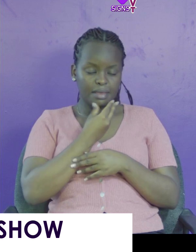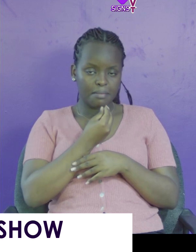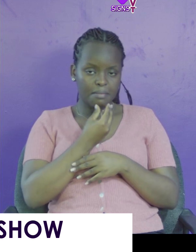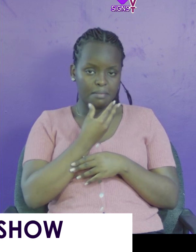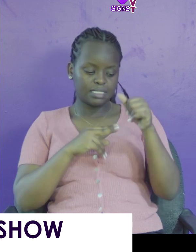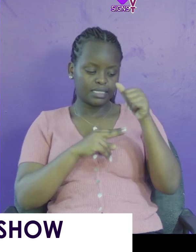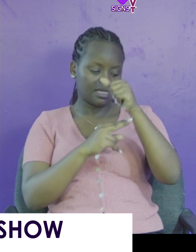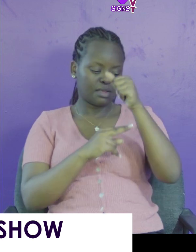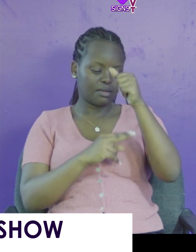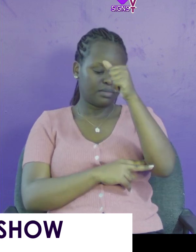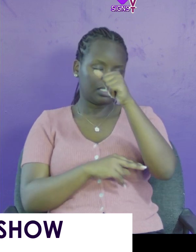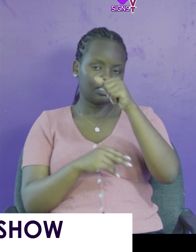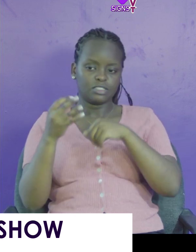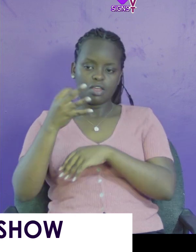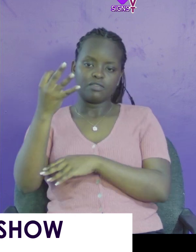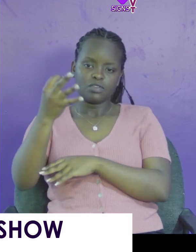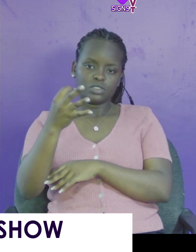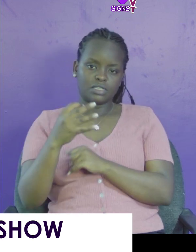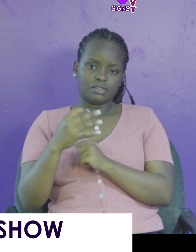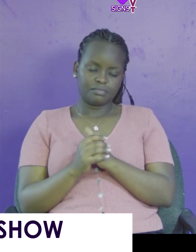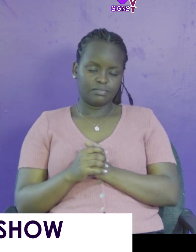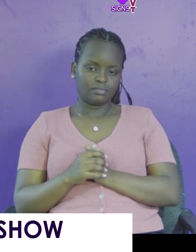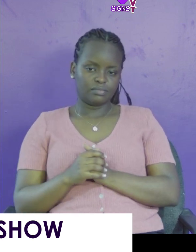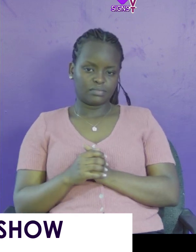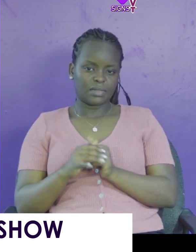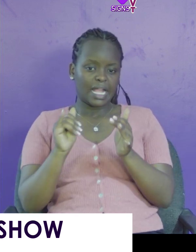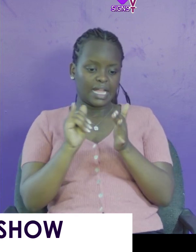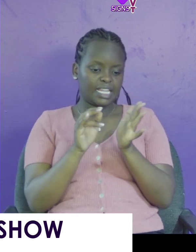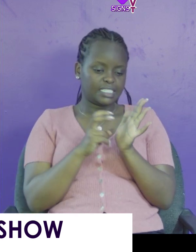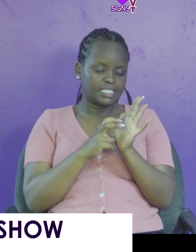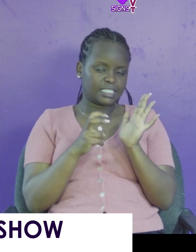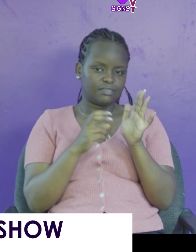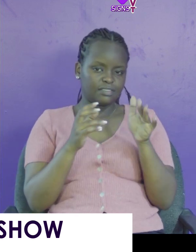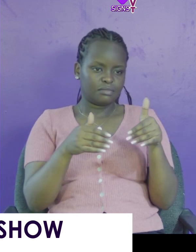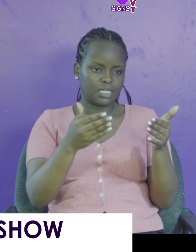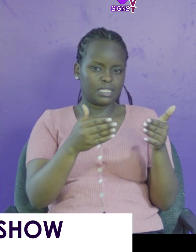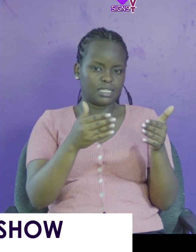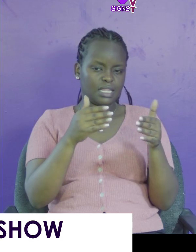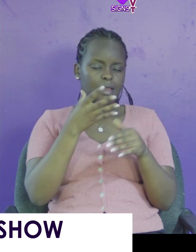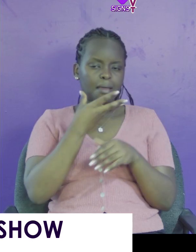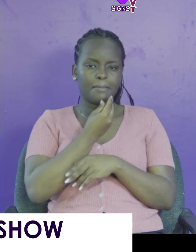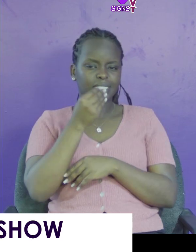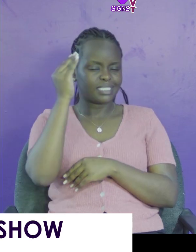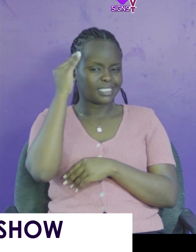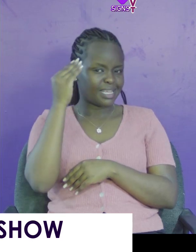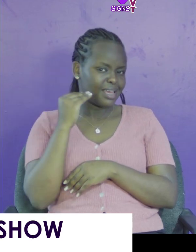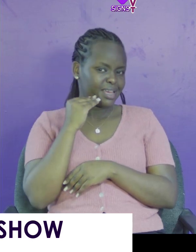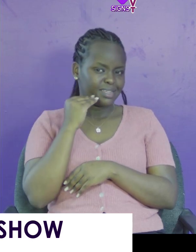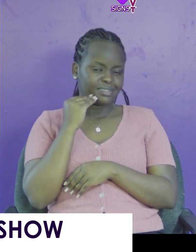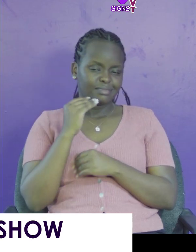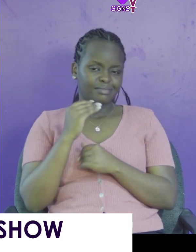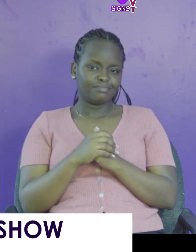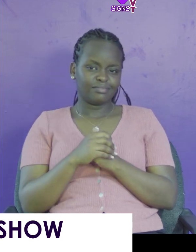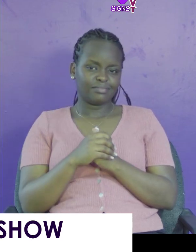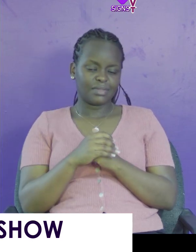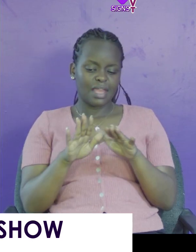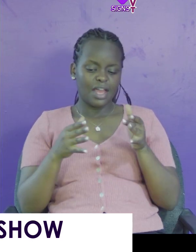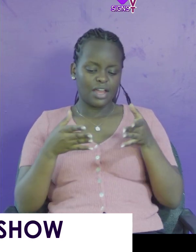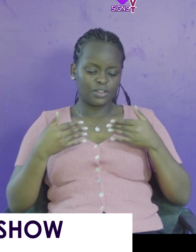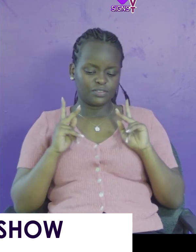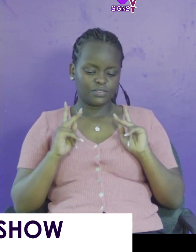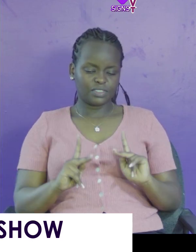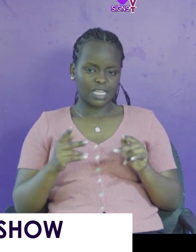into the future. So that defines him. That defines When- a man. A man is the head. And he will always remain to be. However physically weak he